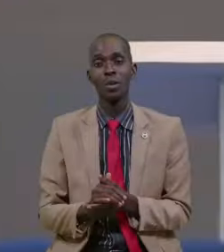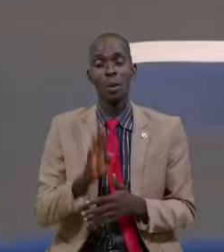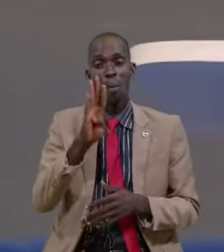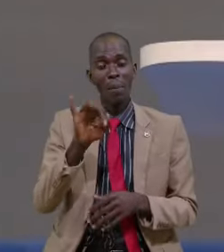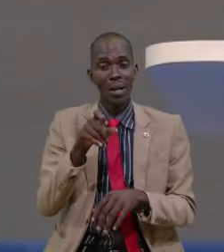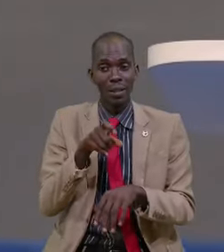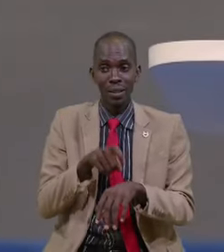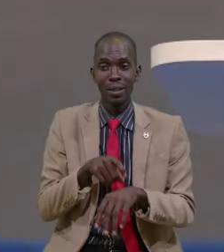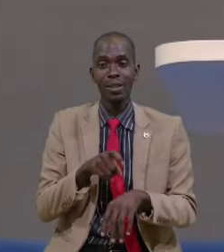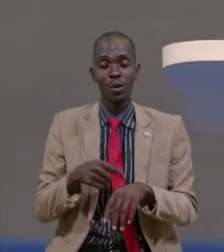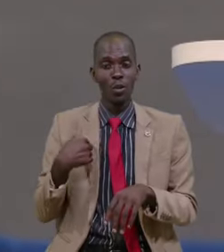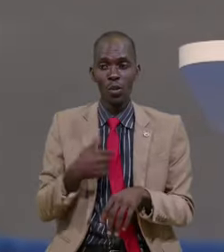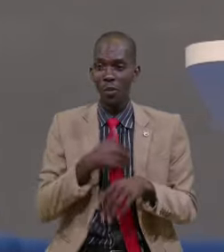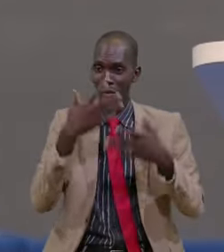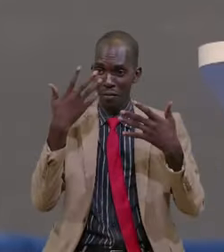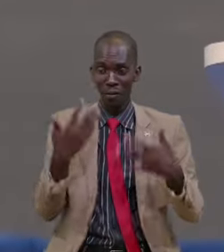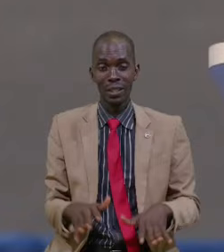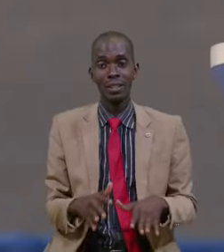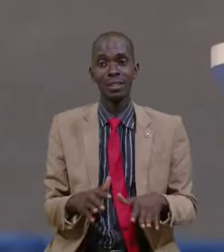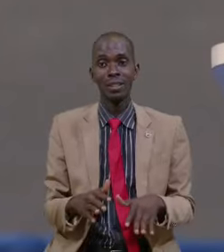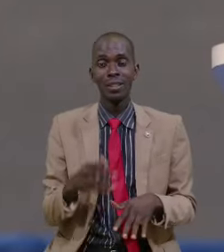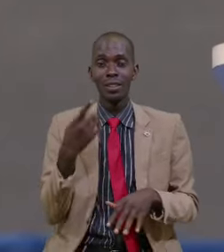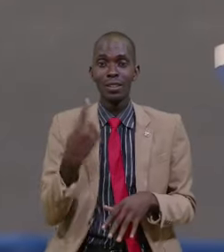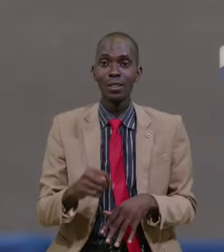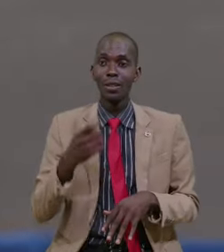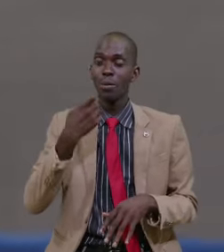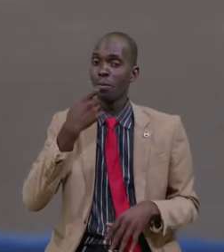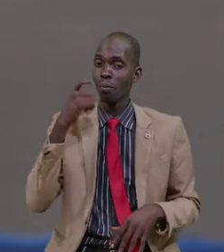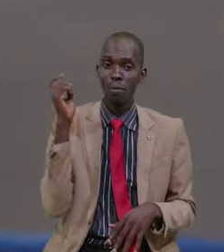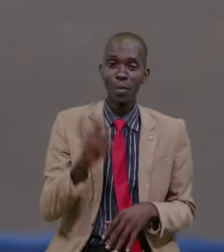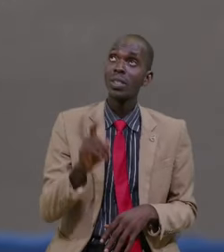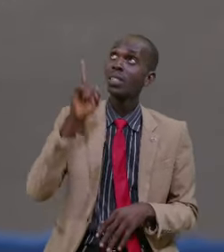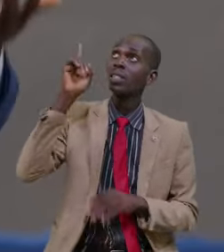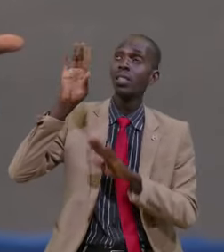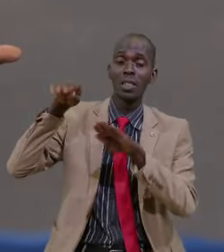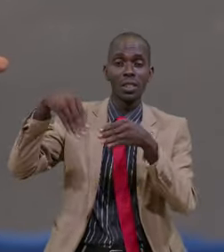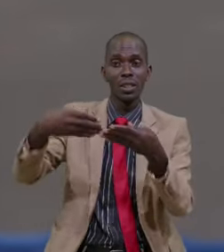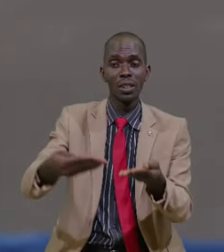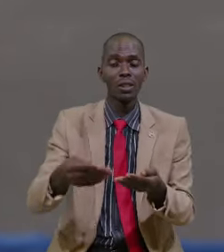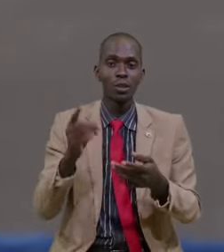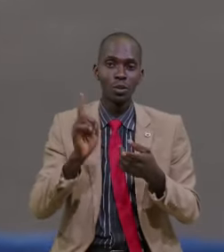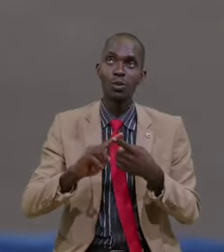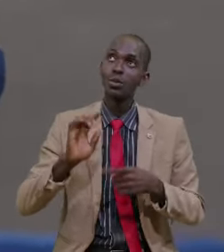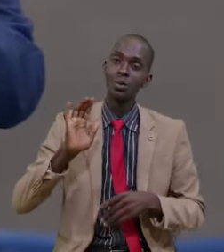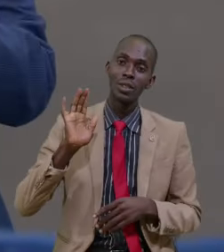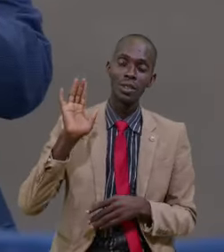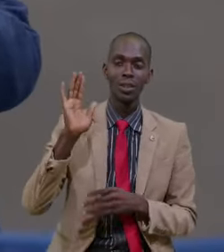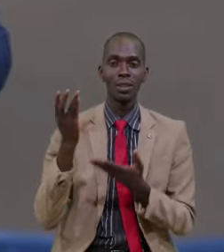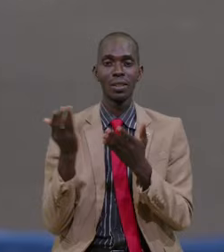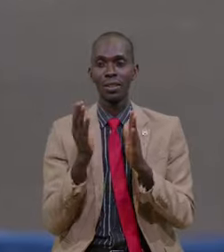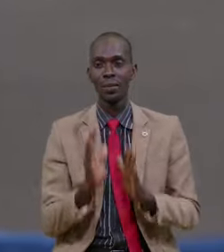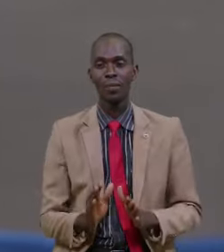time we finished the commandment he has given to his servant that